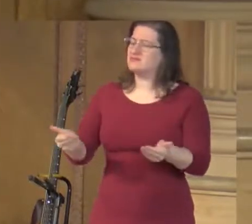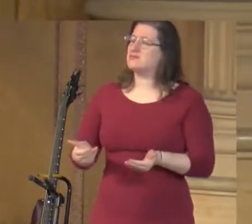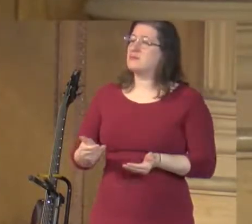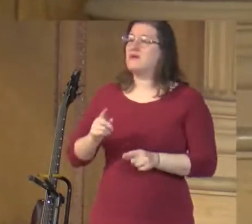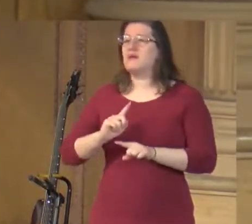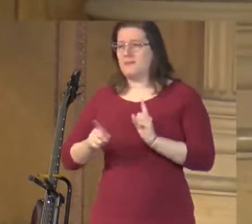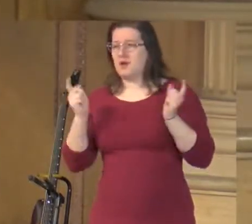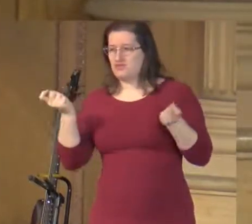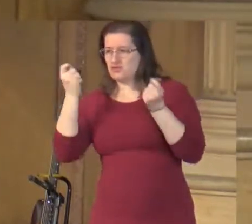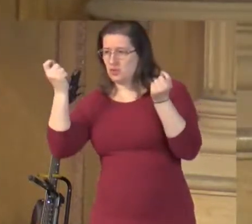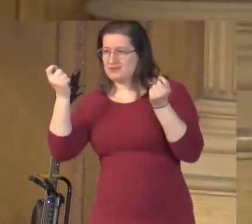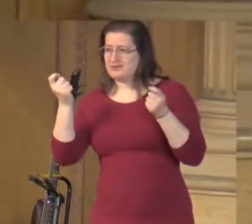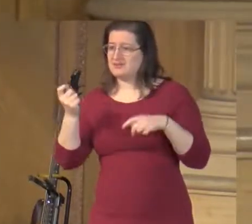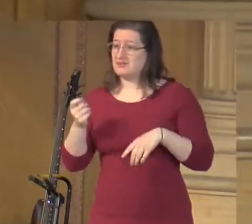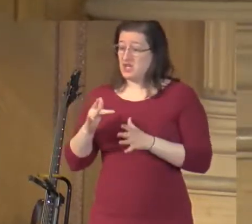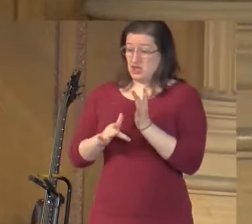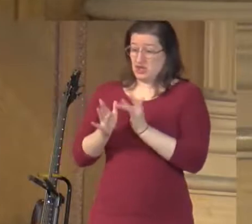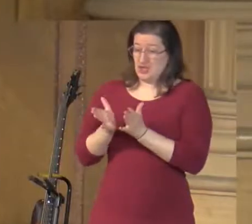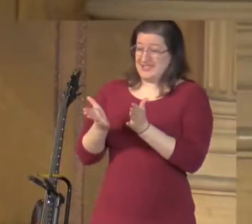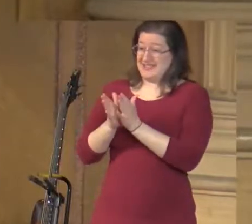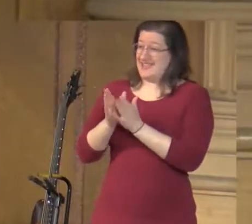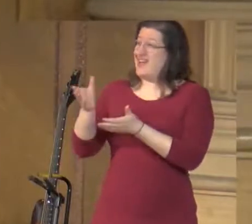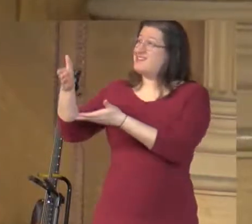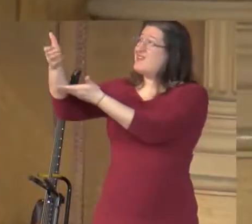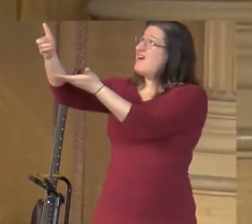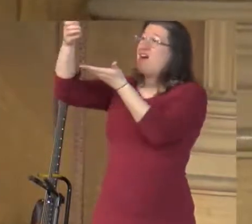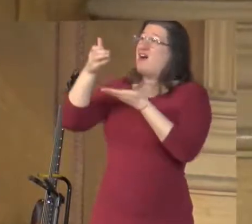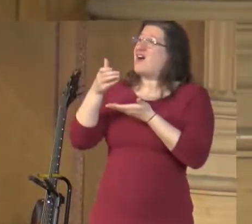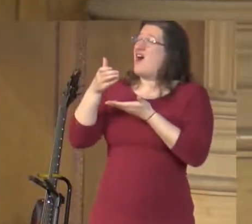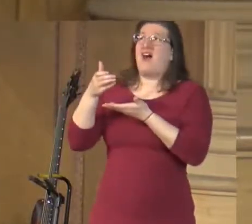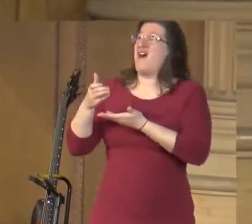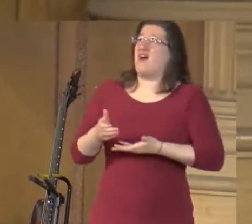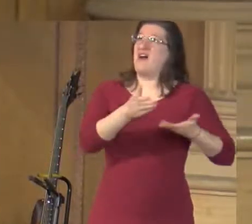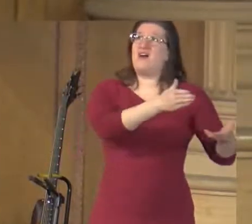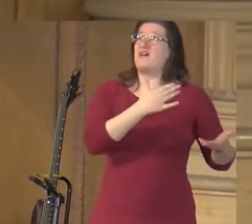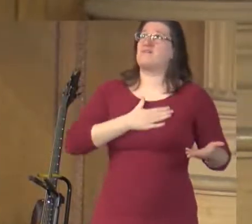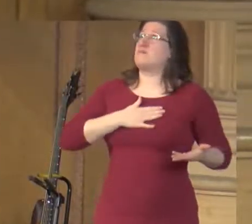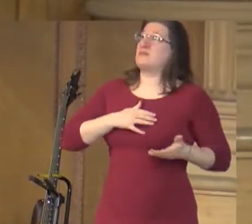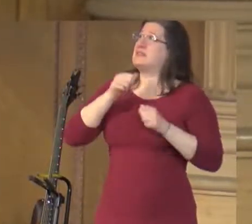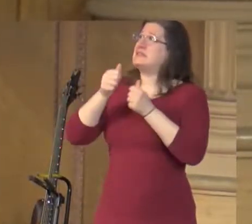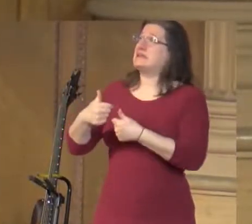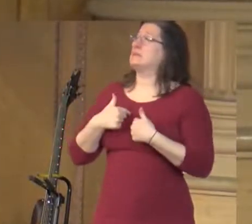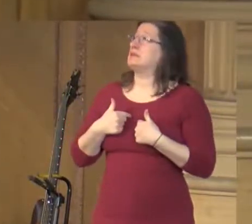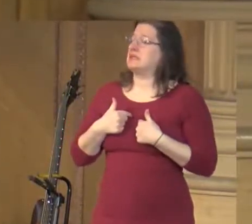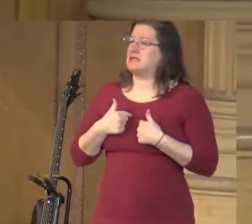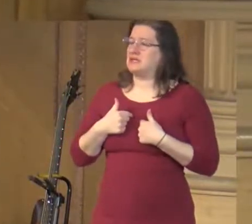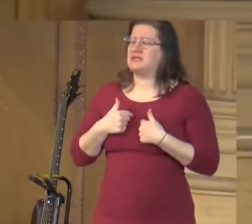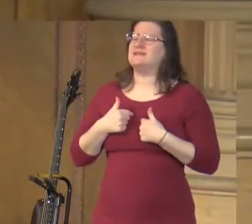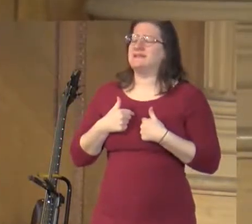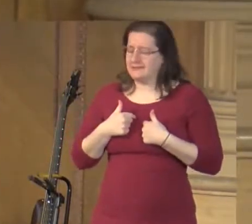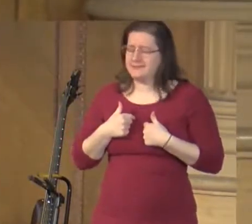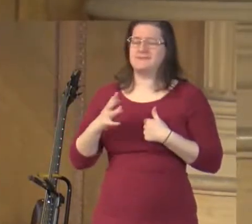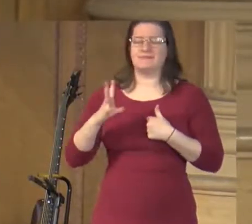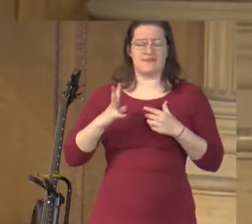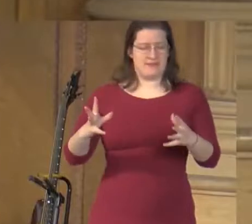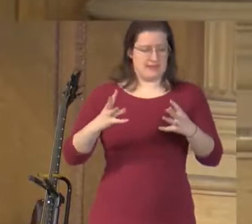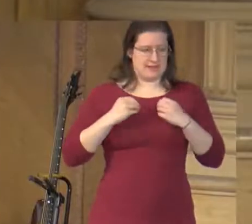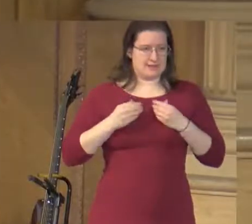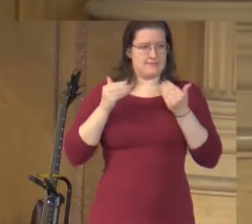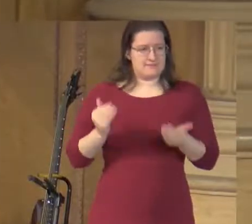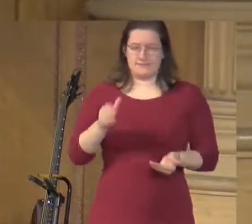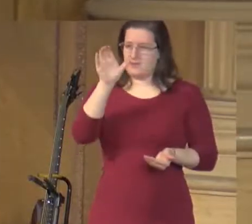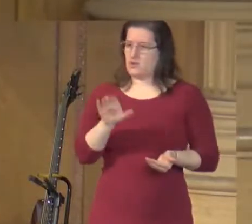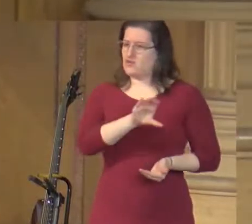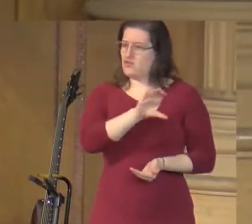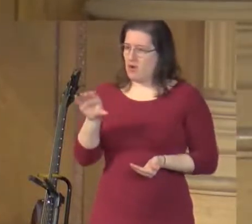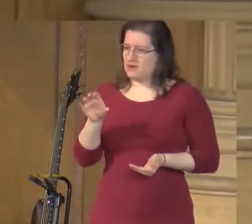Jesus prayed that the cup would pass from him, and it didn't. And he was faithful anyways. And he rose again in glory, and